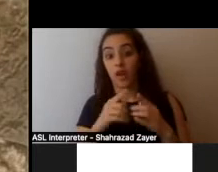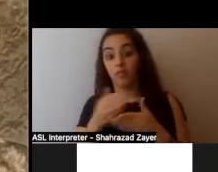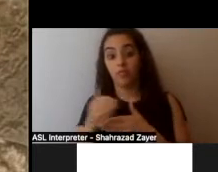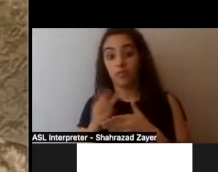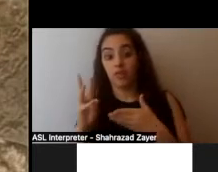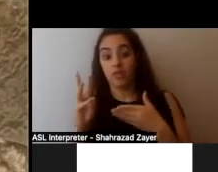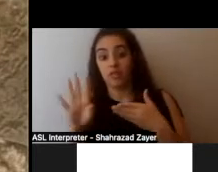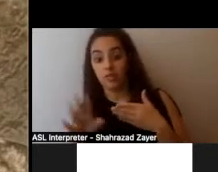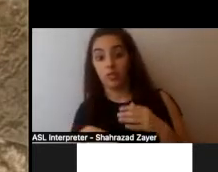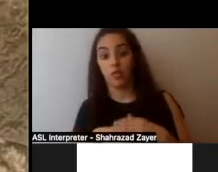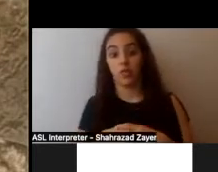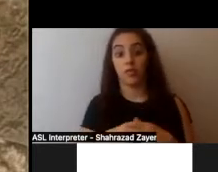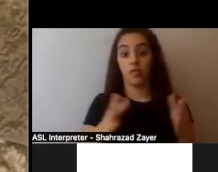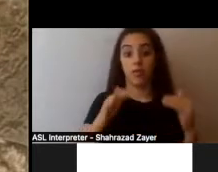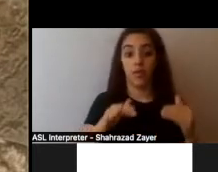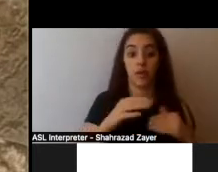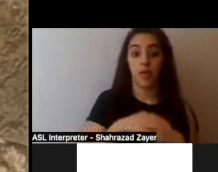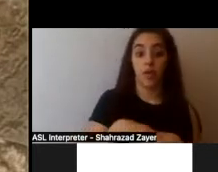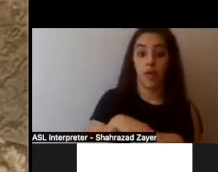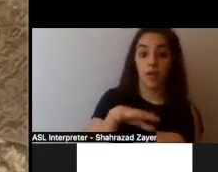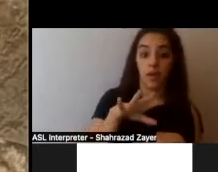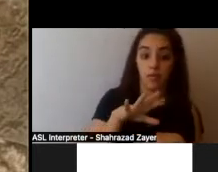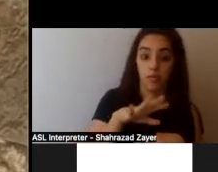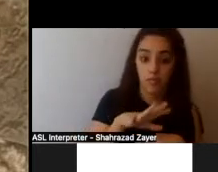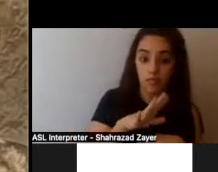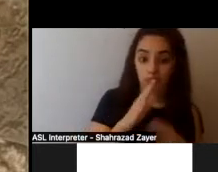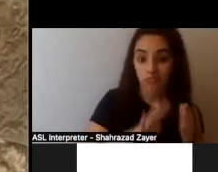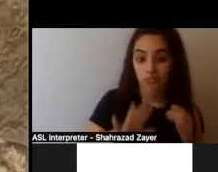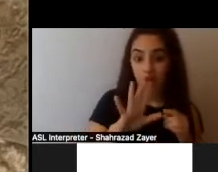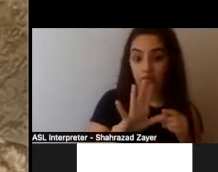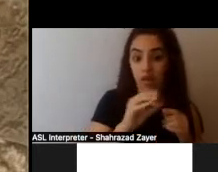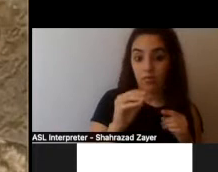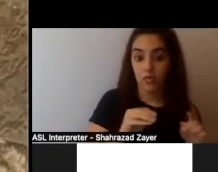and about 9% are veterans age 75 and older.